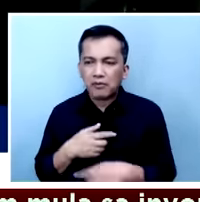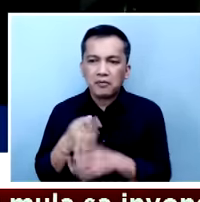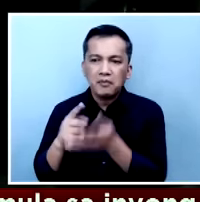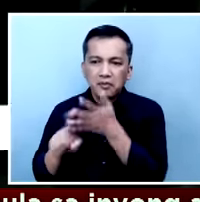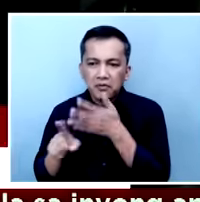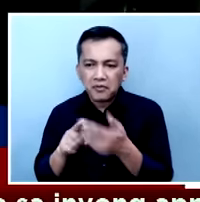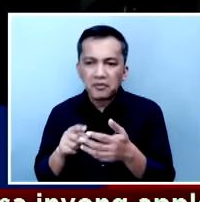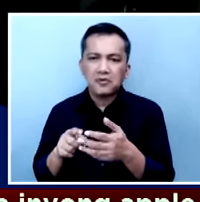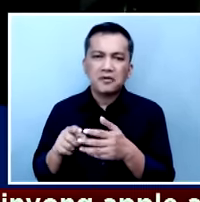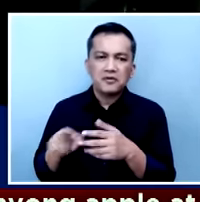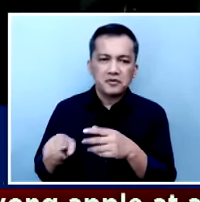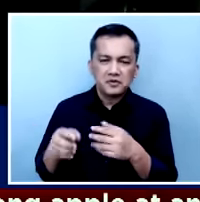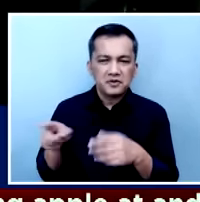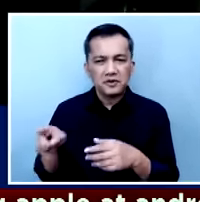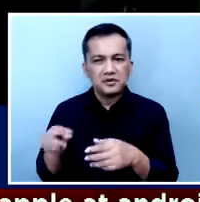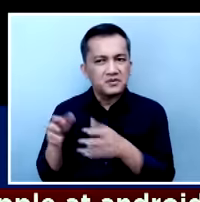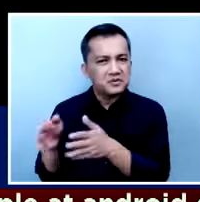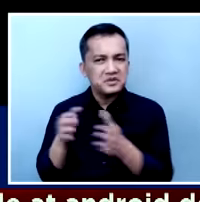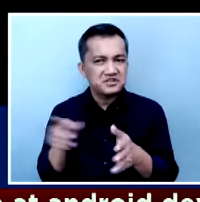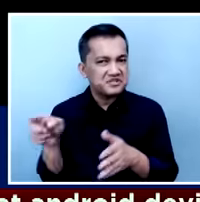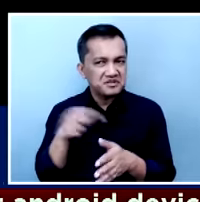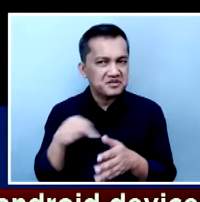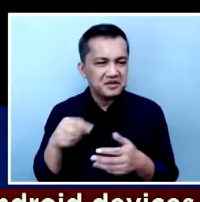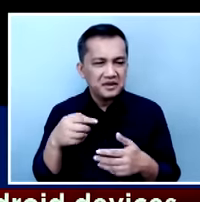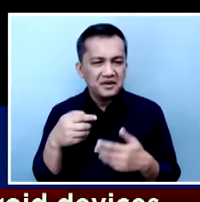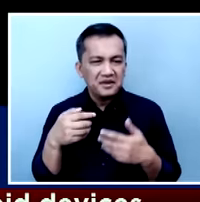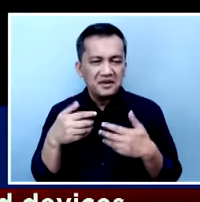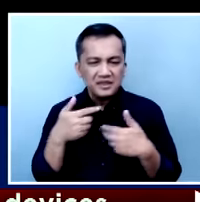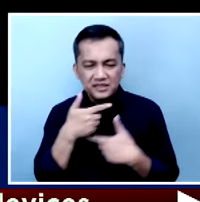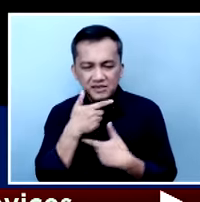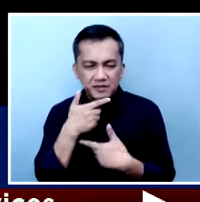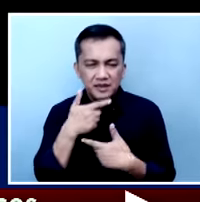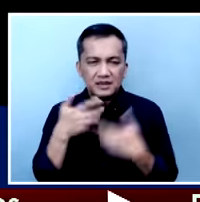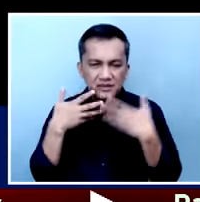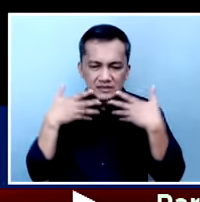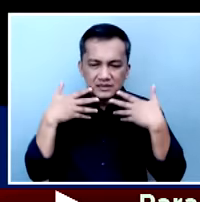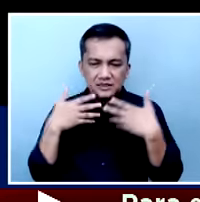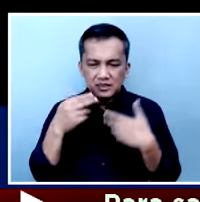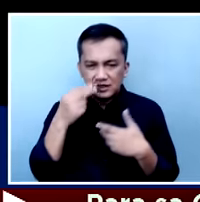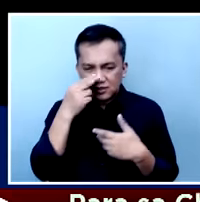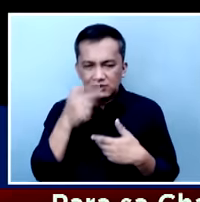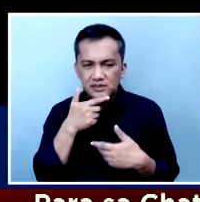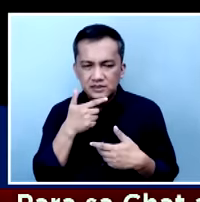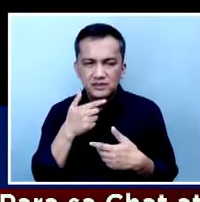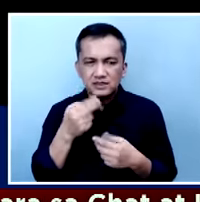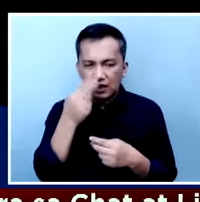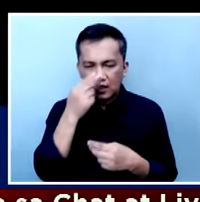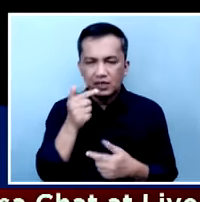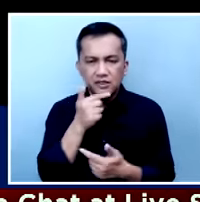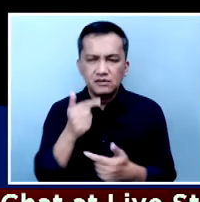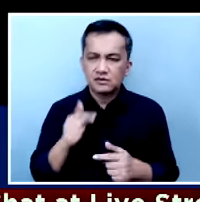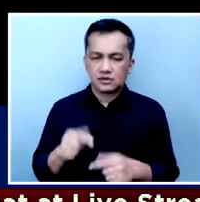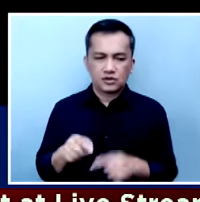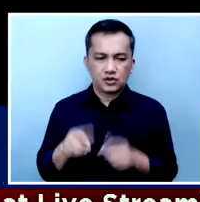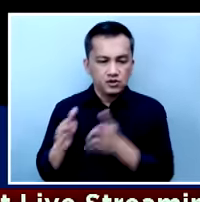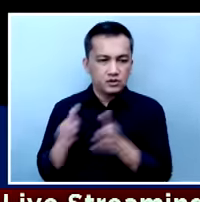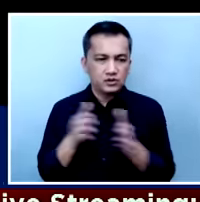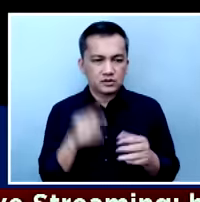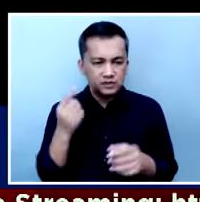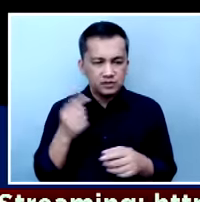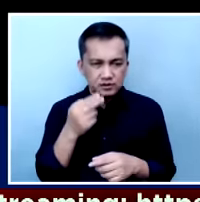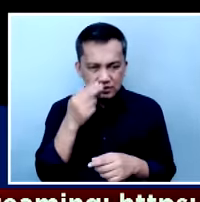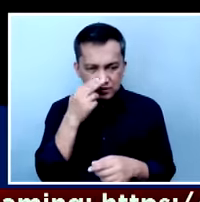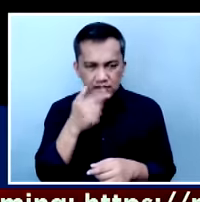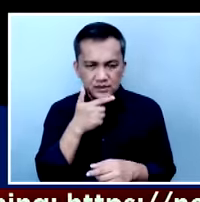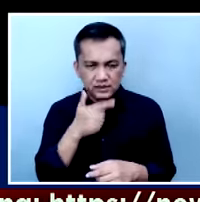way that they're like smiling afterwards. I mean, comedians are supposed to be funny. And the only way to be funny is to be